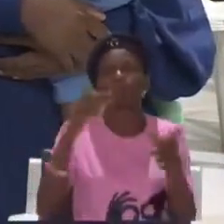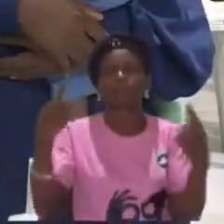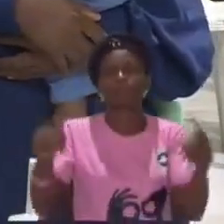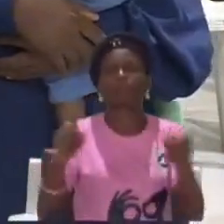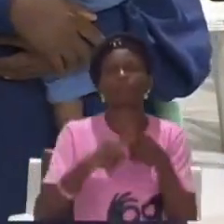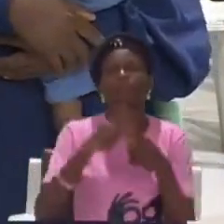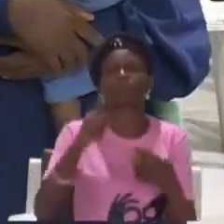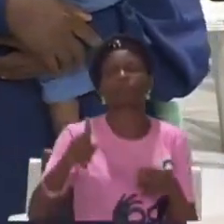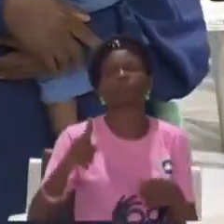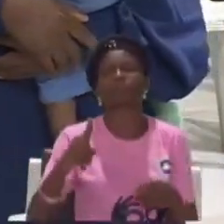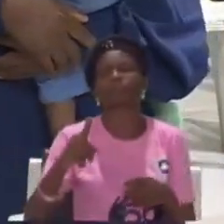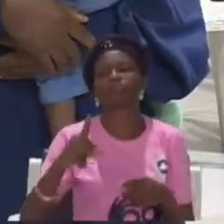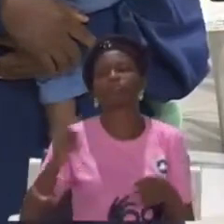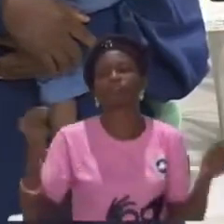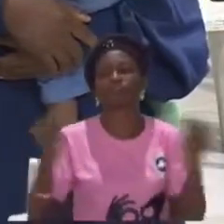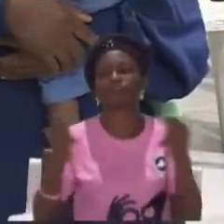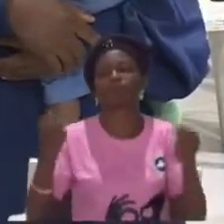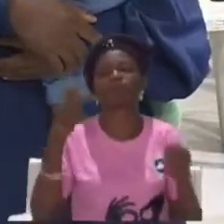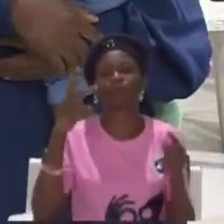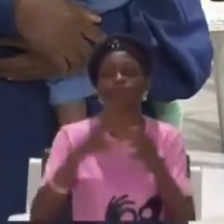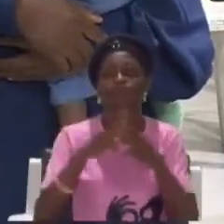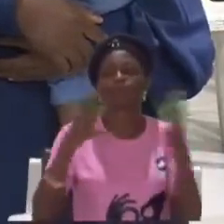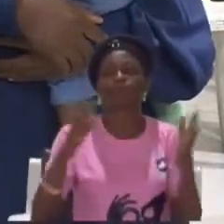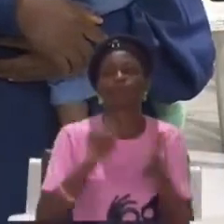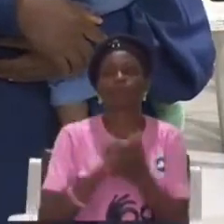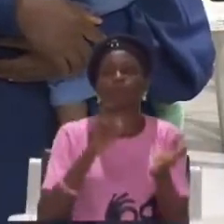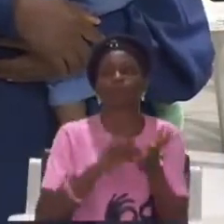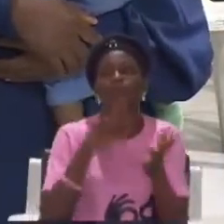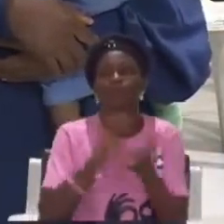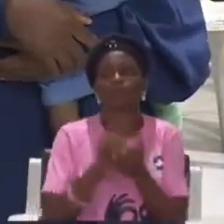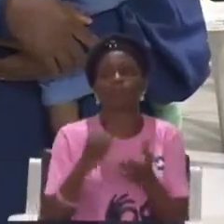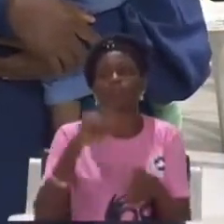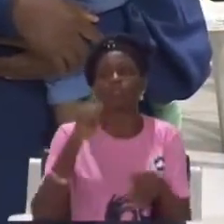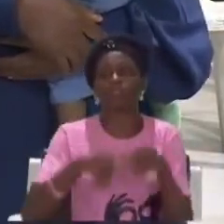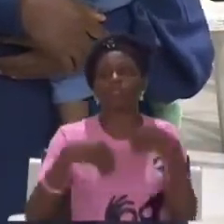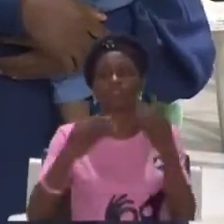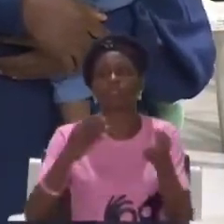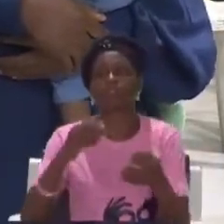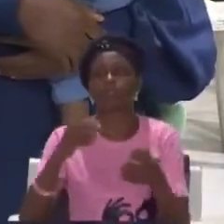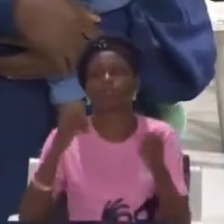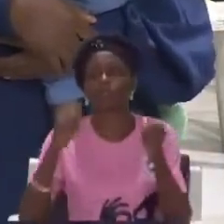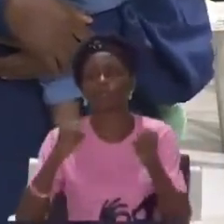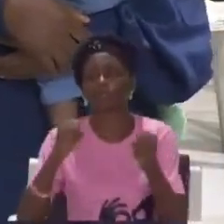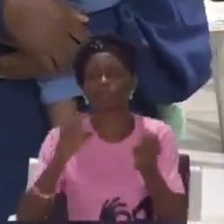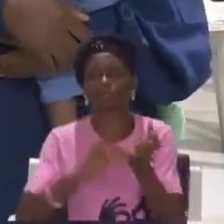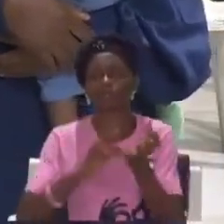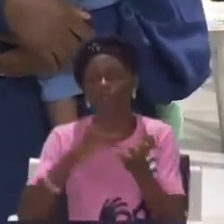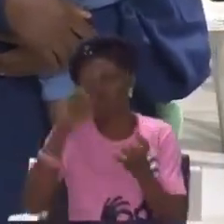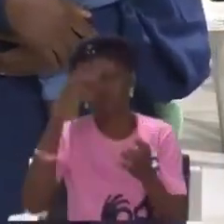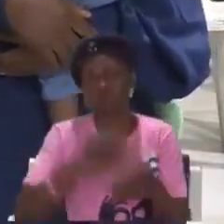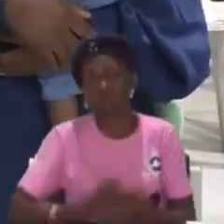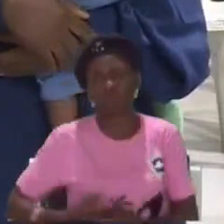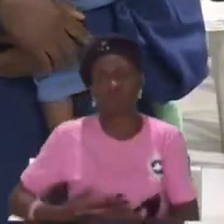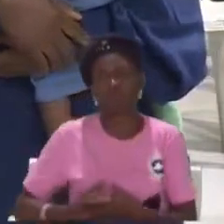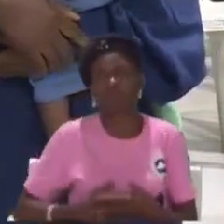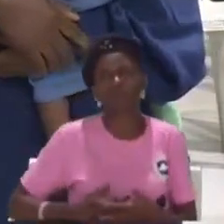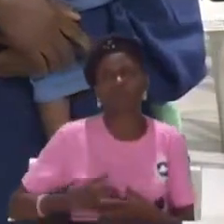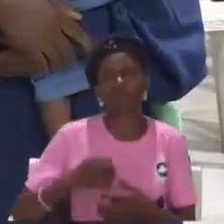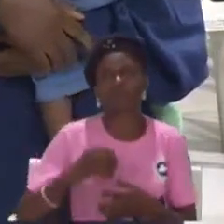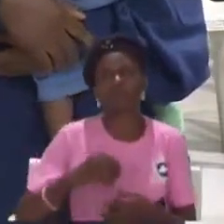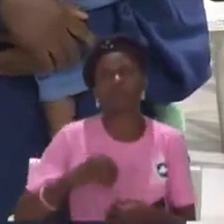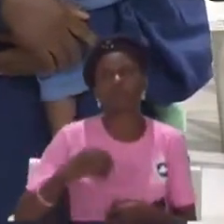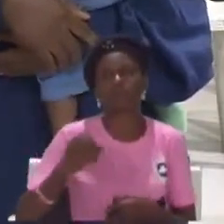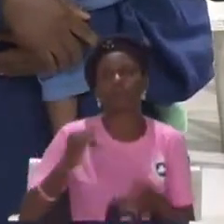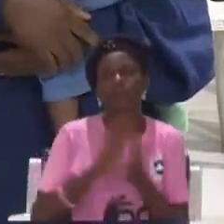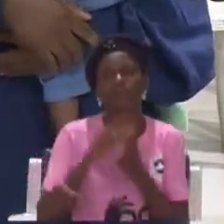to you. The pains were so much that doctor said they cannot give me strong drug because of my babies. He prayed for